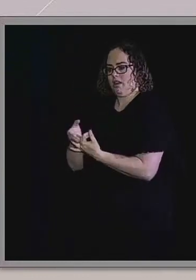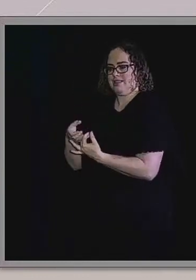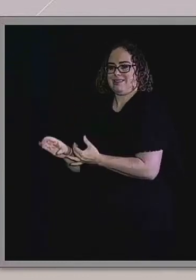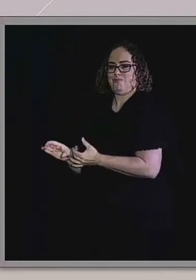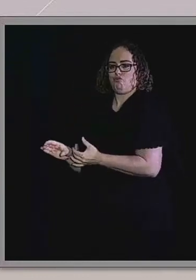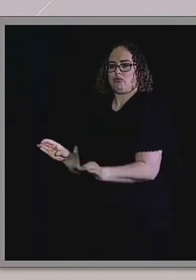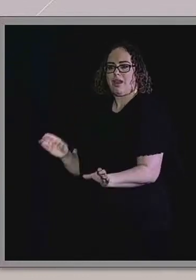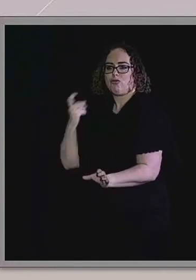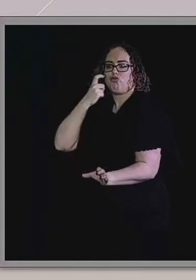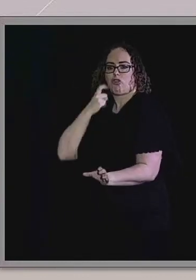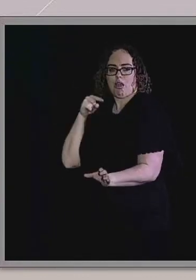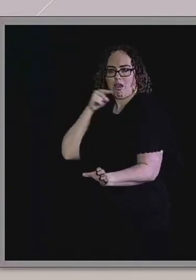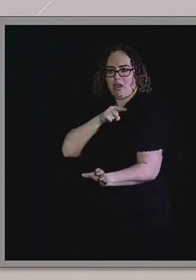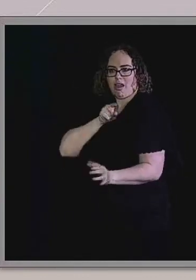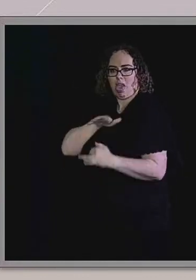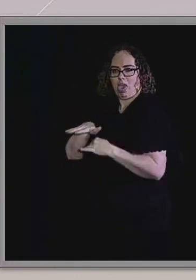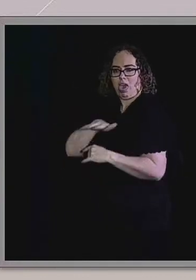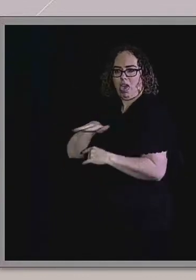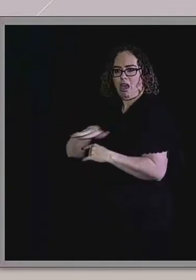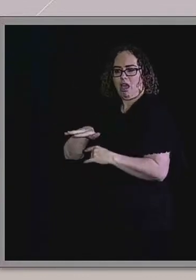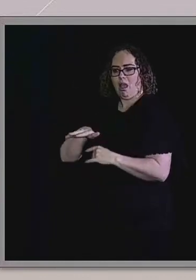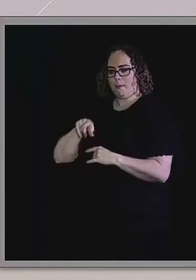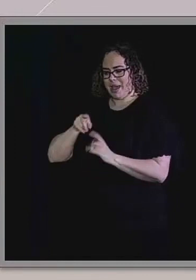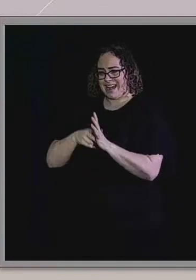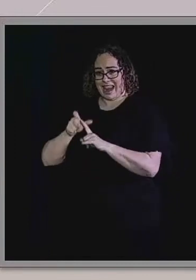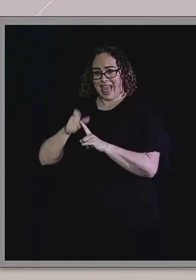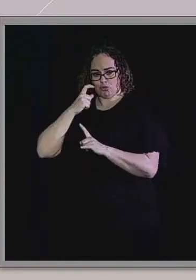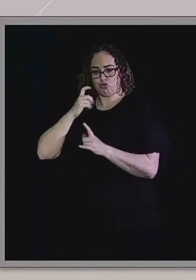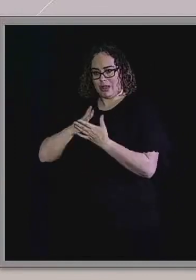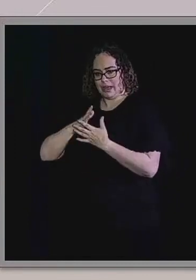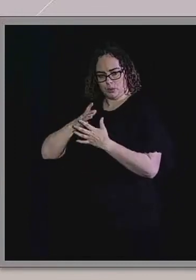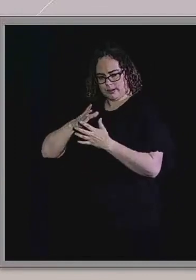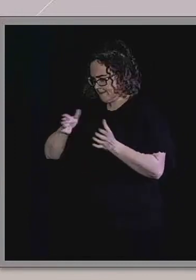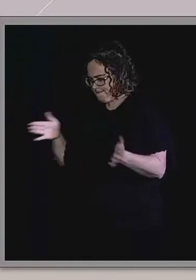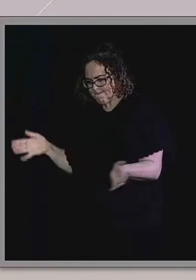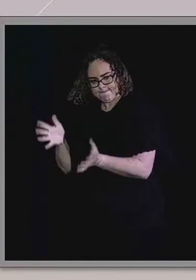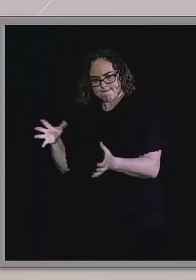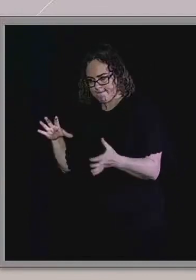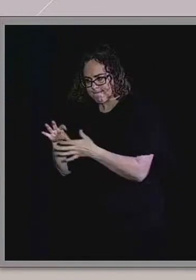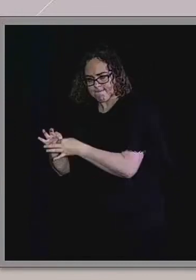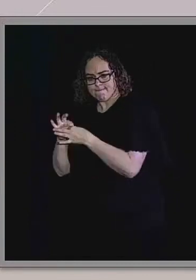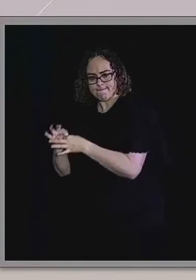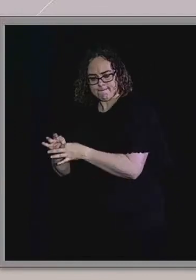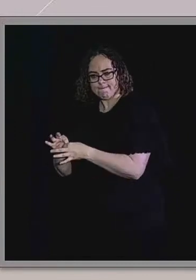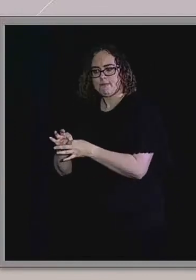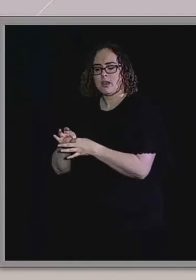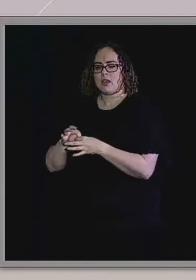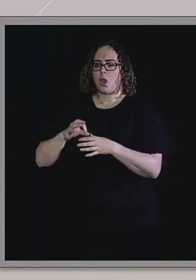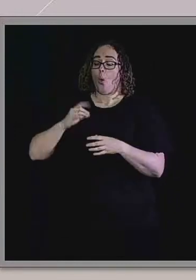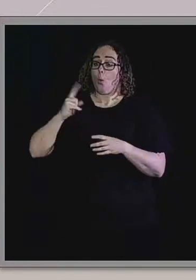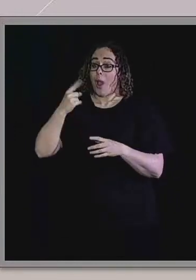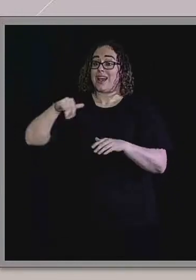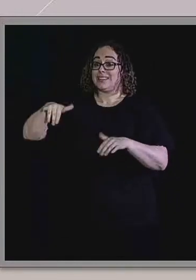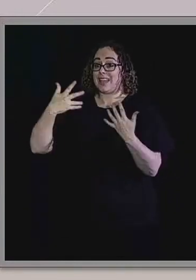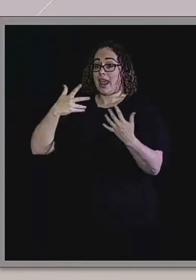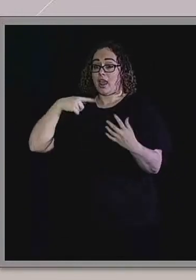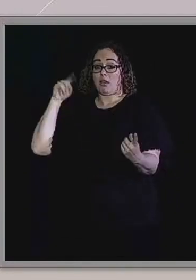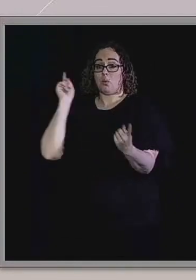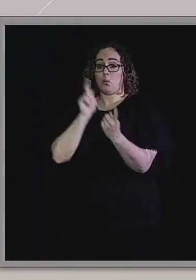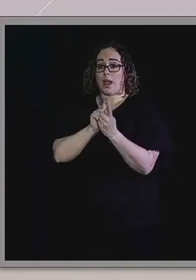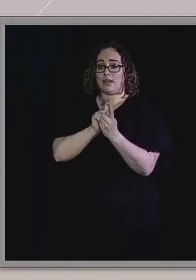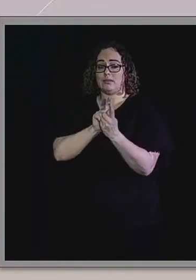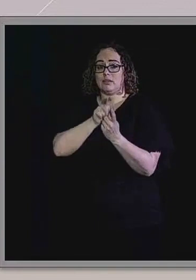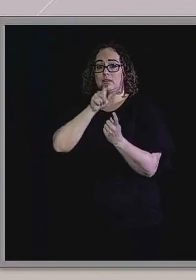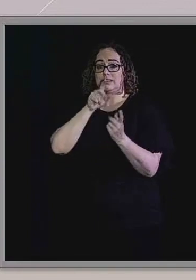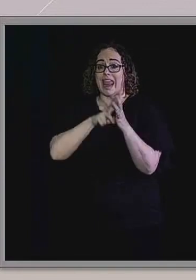and stories and songs and so on and so forth. So one day I went to see him, and the photo that he has there, now that's my youngest son, who's now 15,